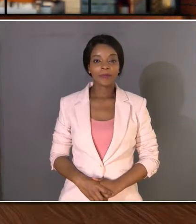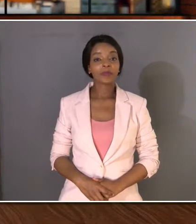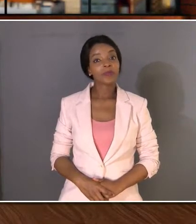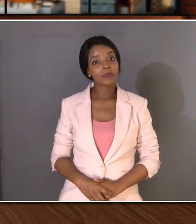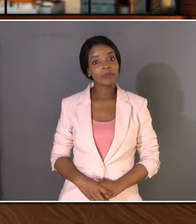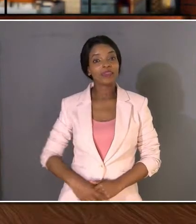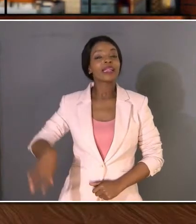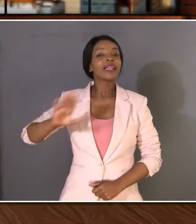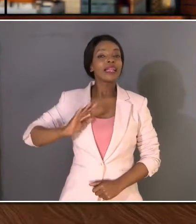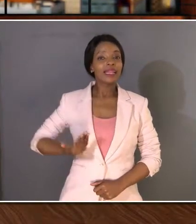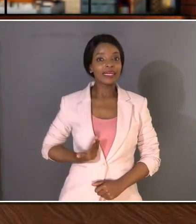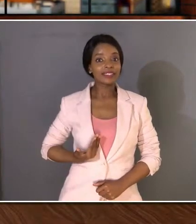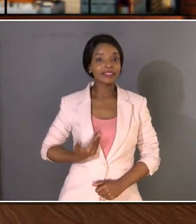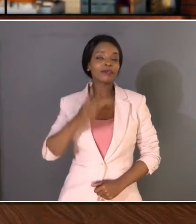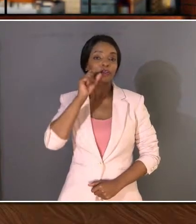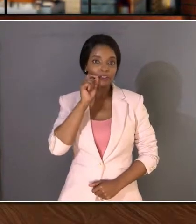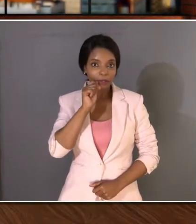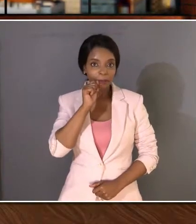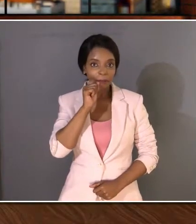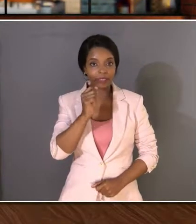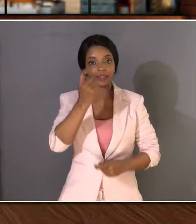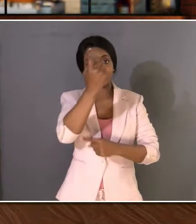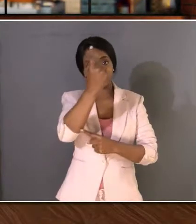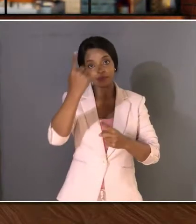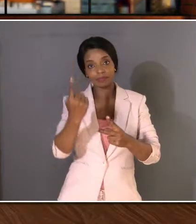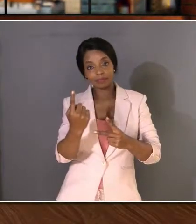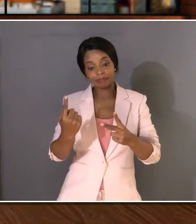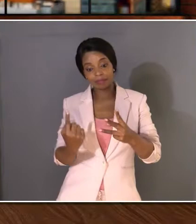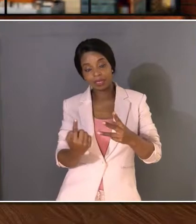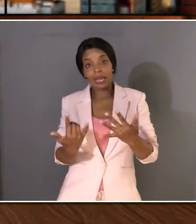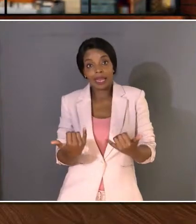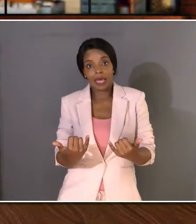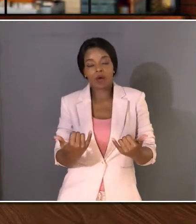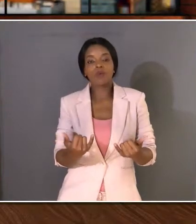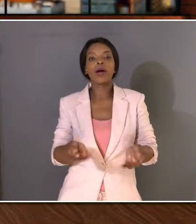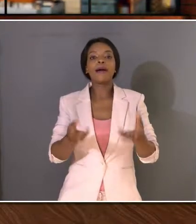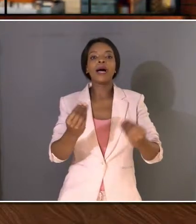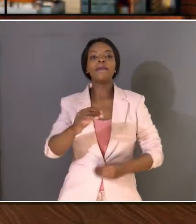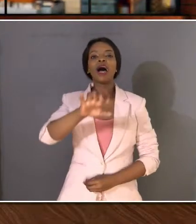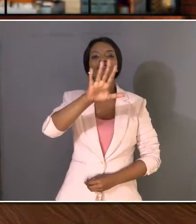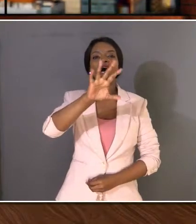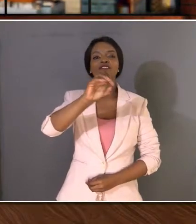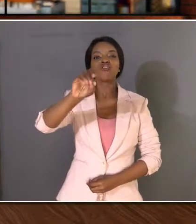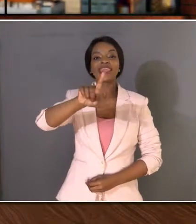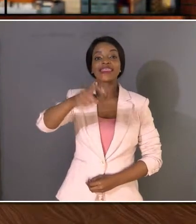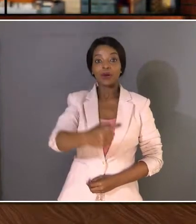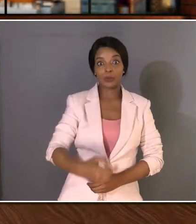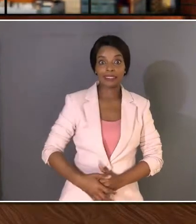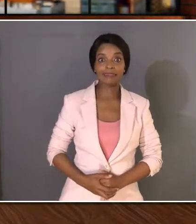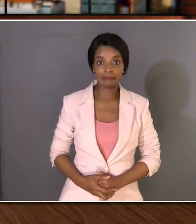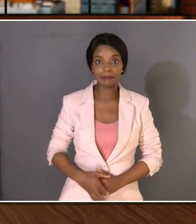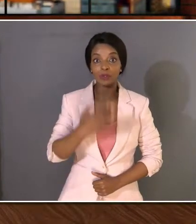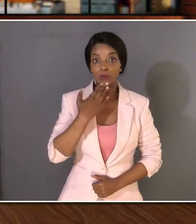ladies and gentlemen, each of the following have been awarded 500,000 rands. The first